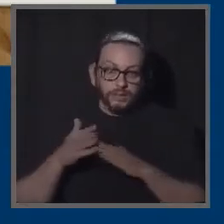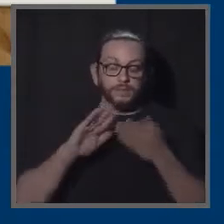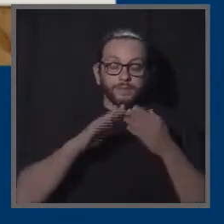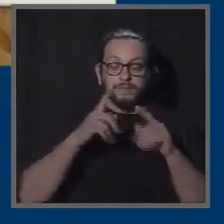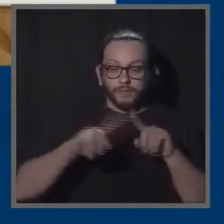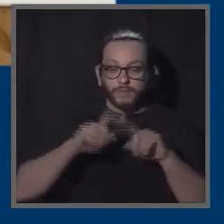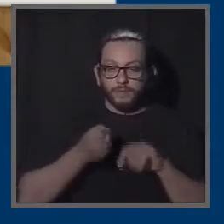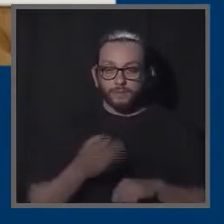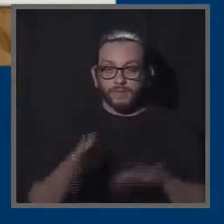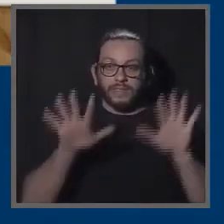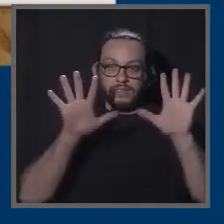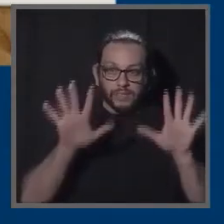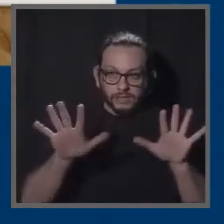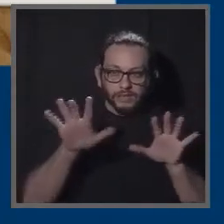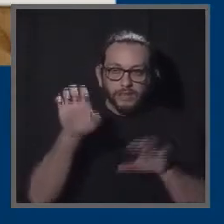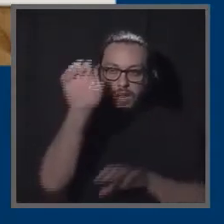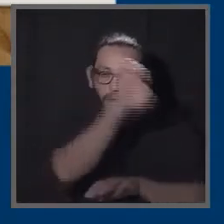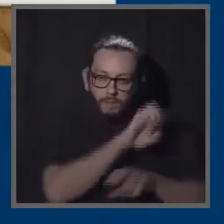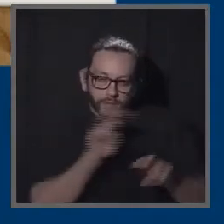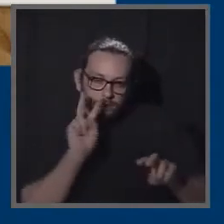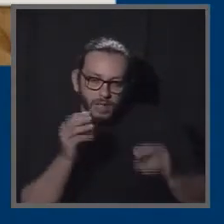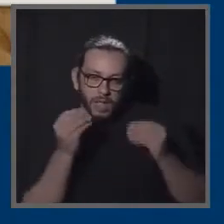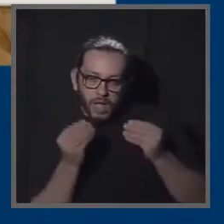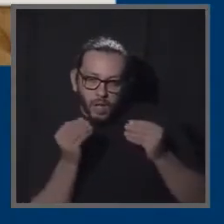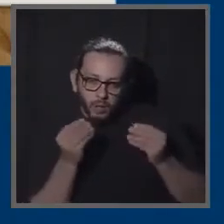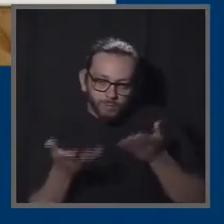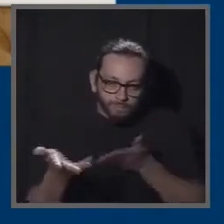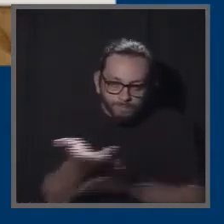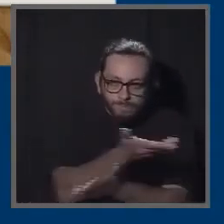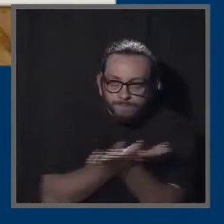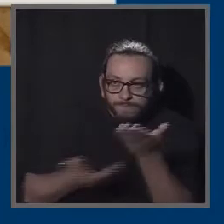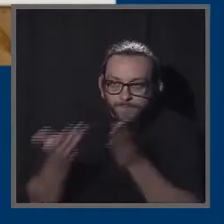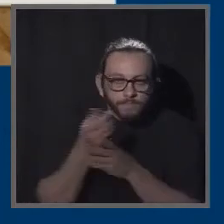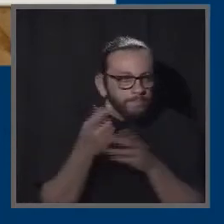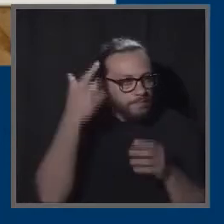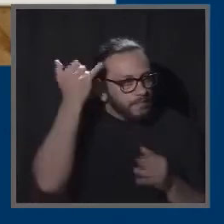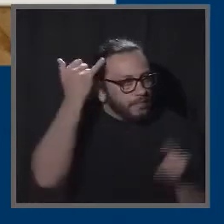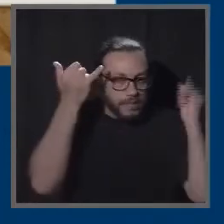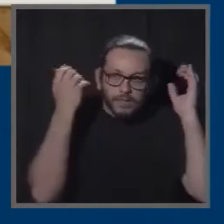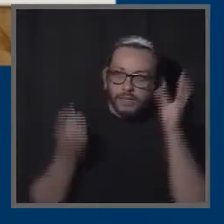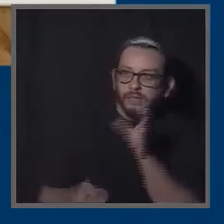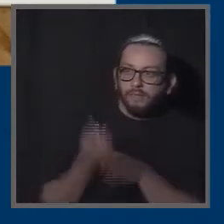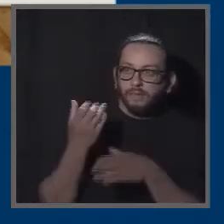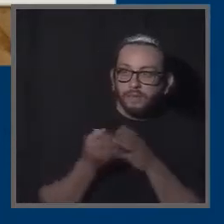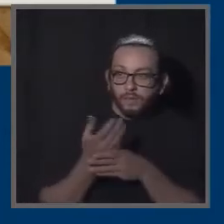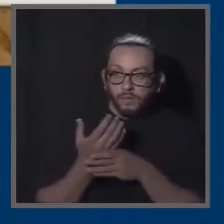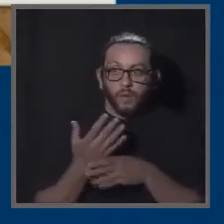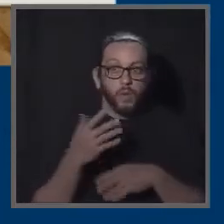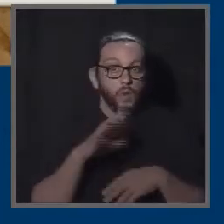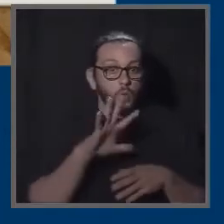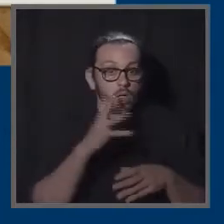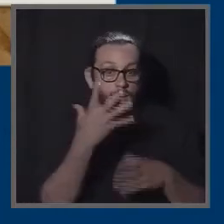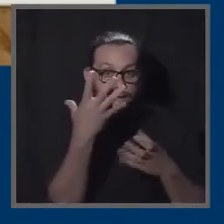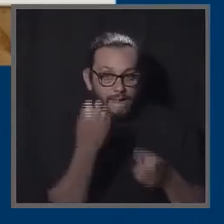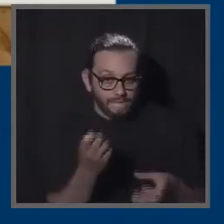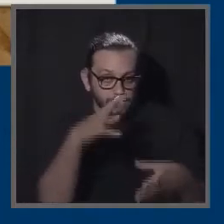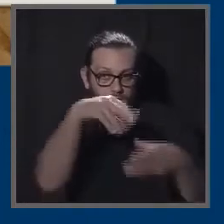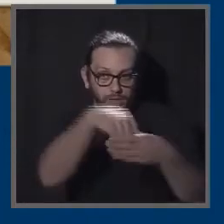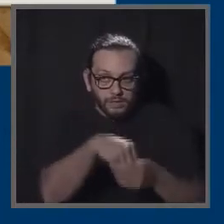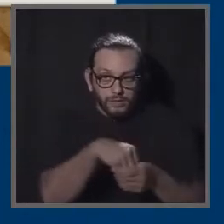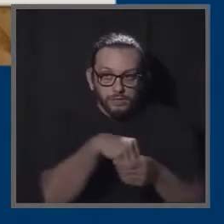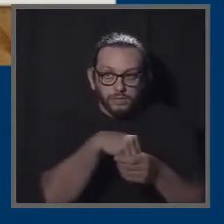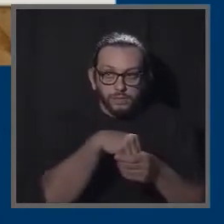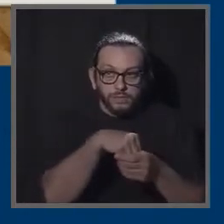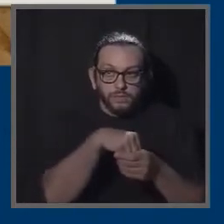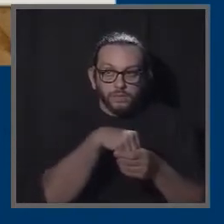creative economies look like when they're inclusive and sustainable. And one of our cities is Dundee in Scotland. And